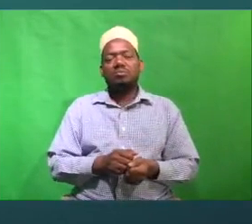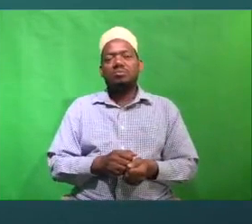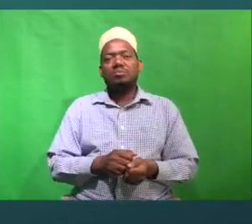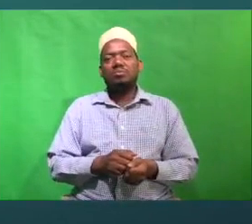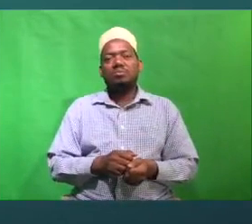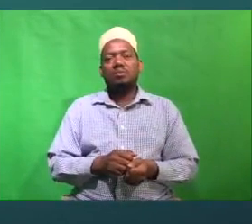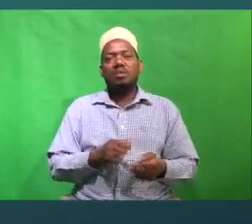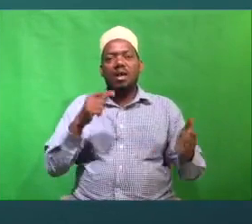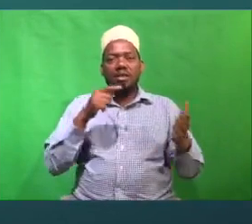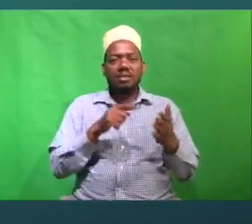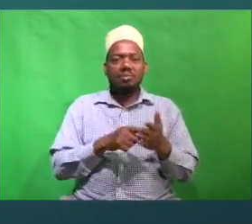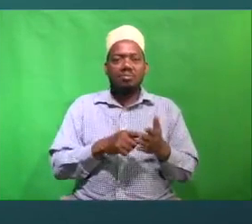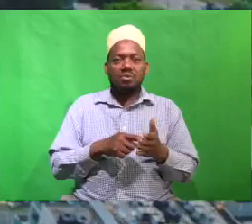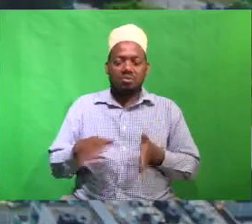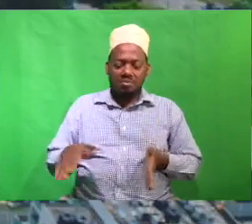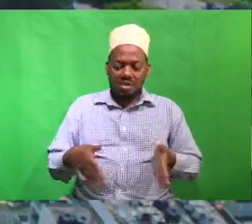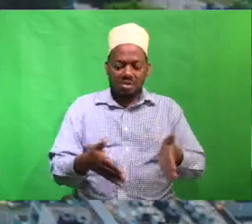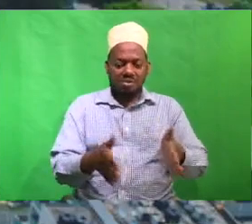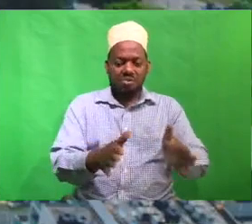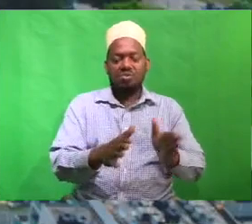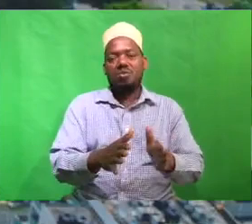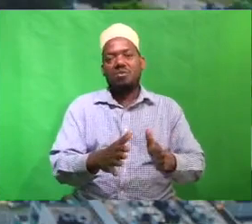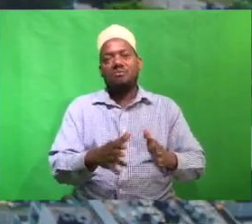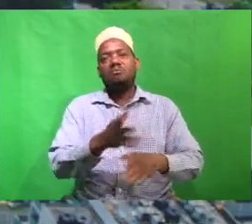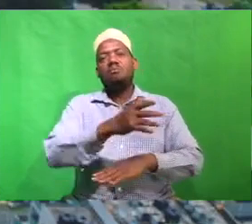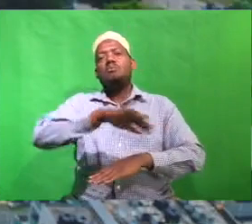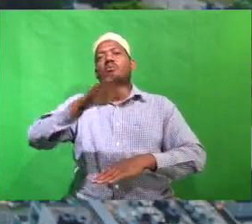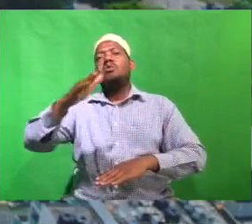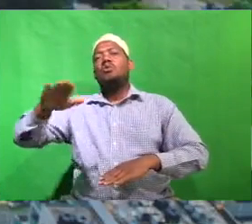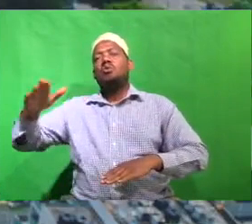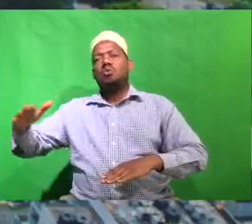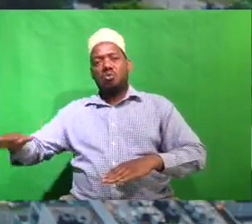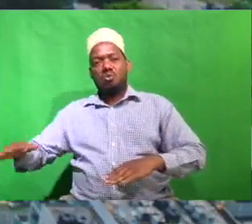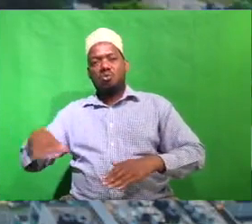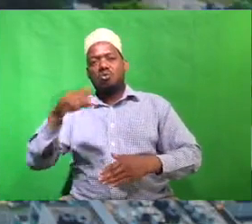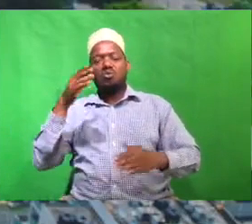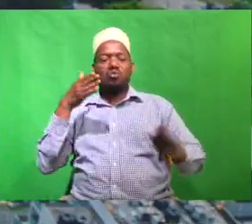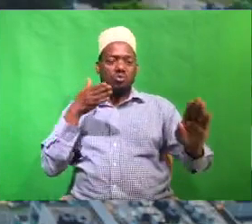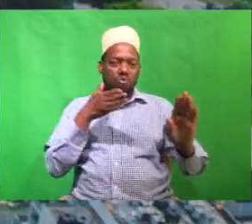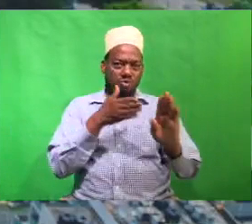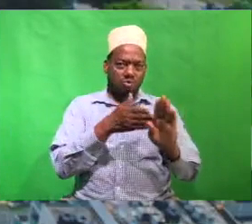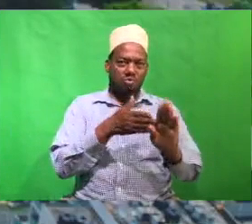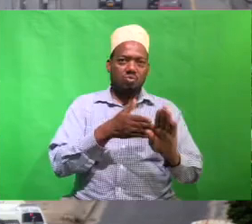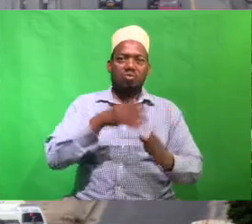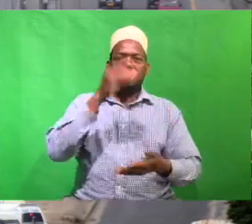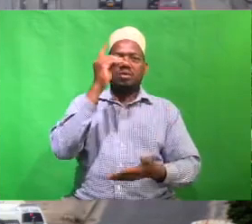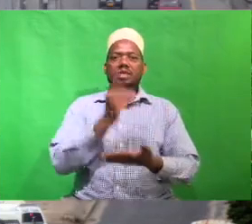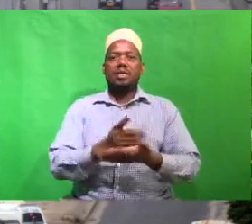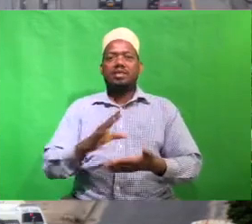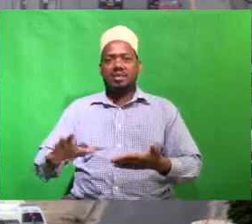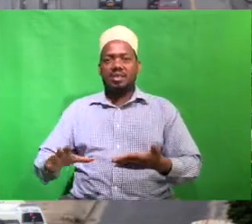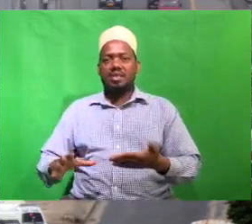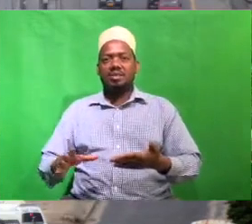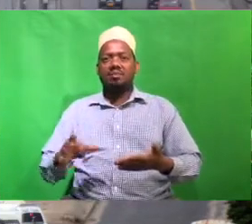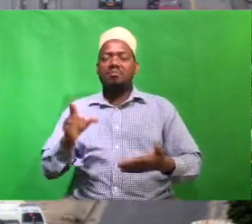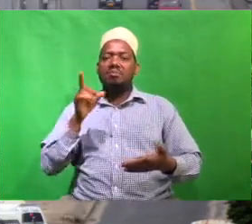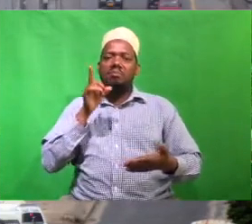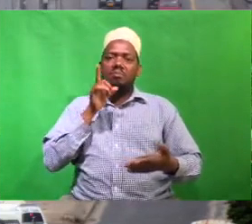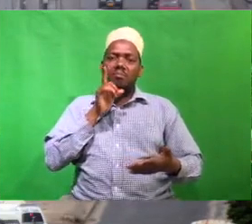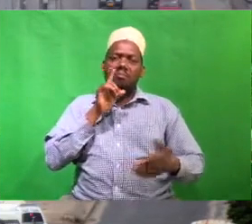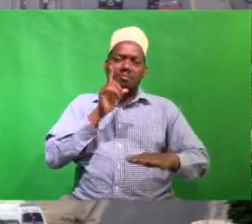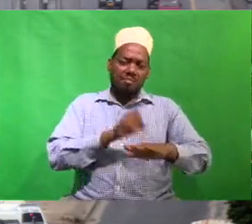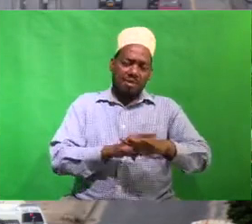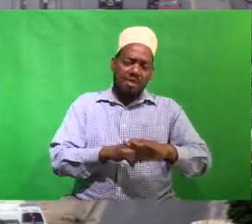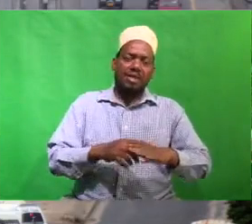Example, the main road of Morogoro to Dar es Salaam are many people, any times when you move